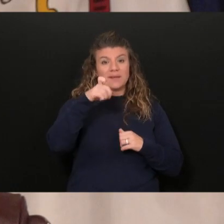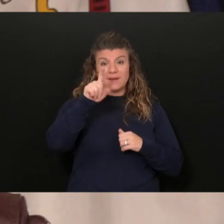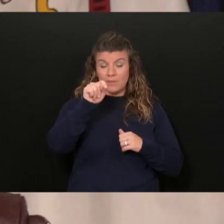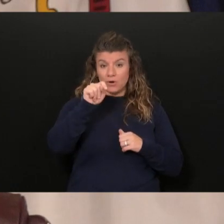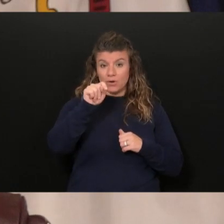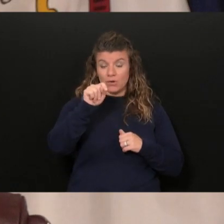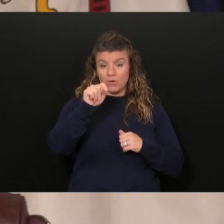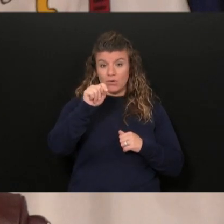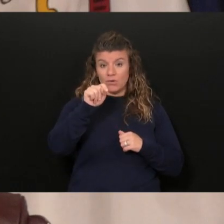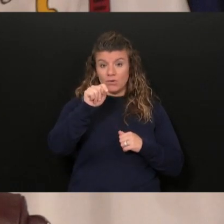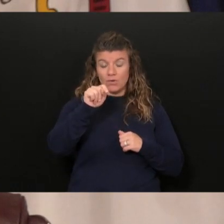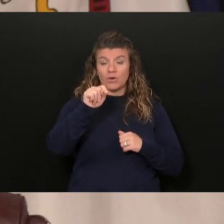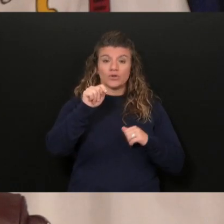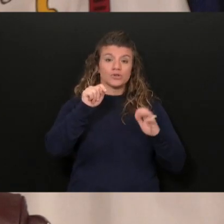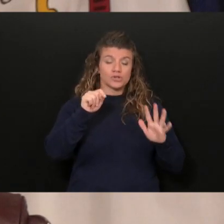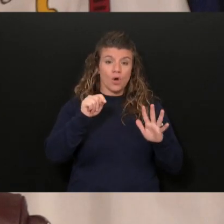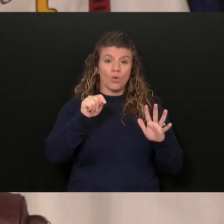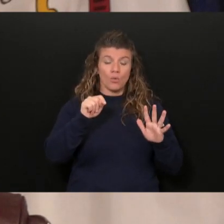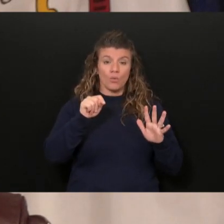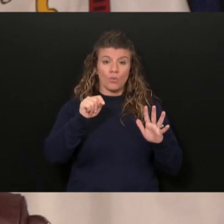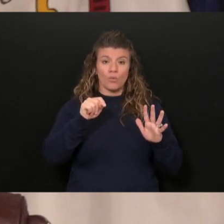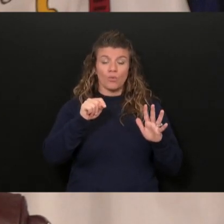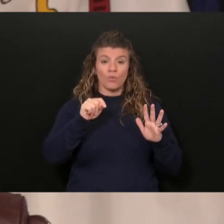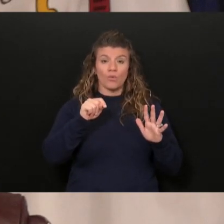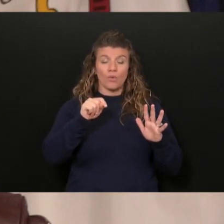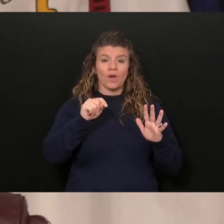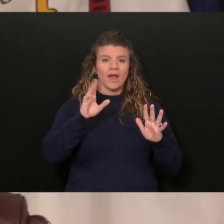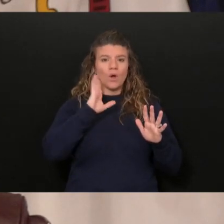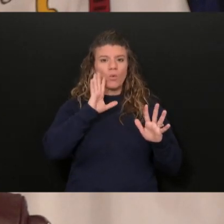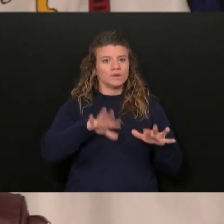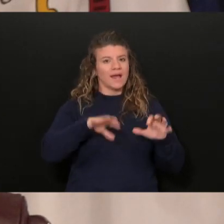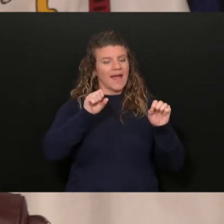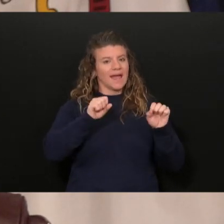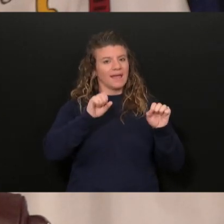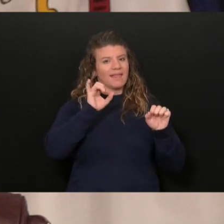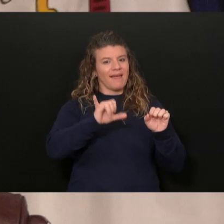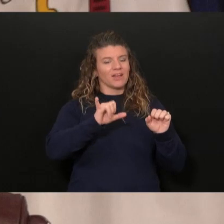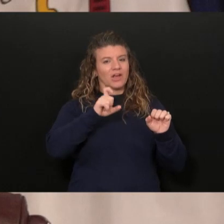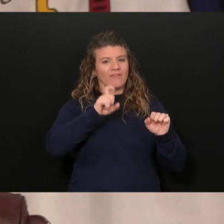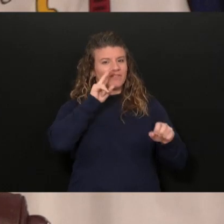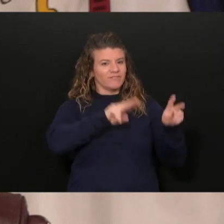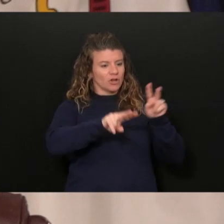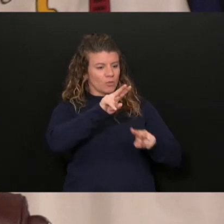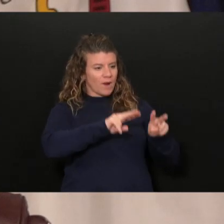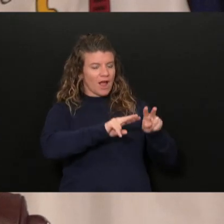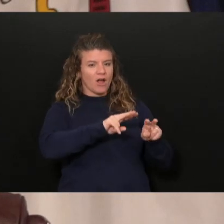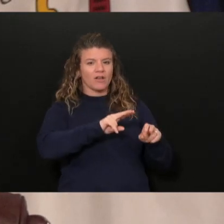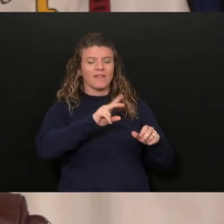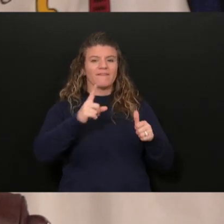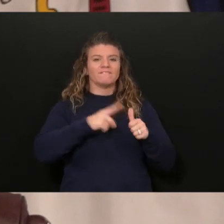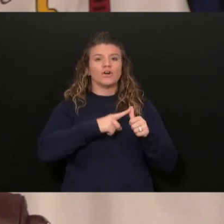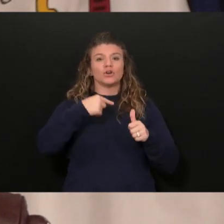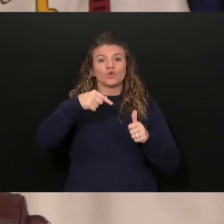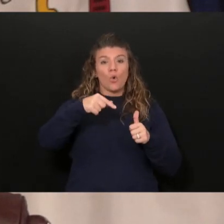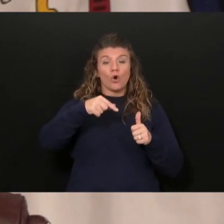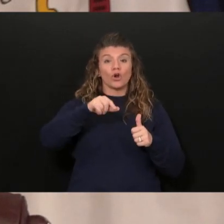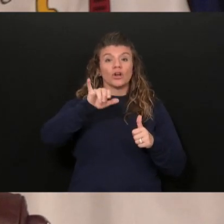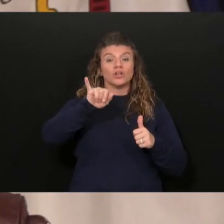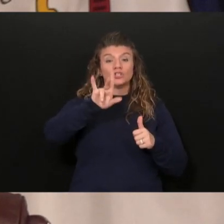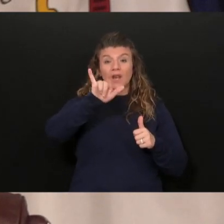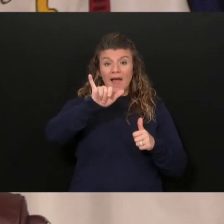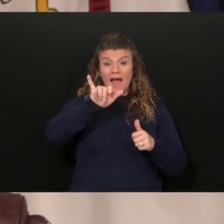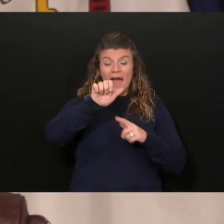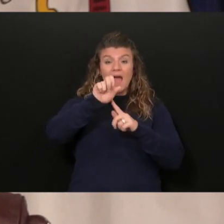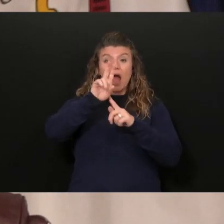September. And so it would take into consideration the first quarter, July, August, and